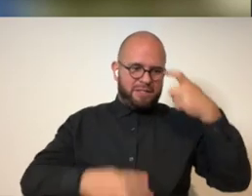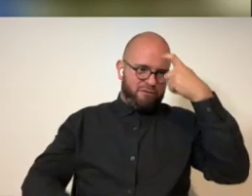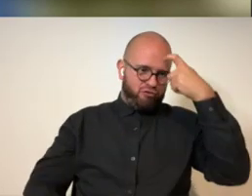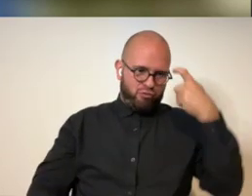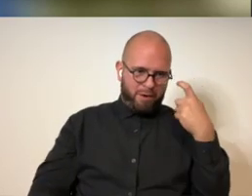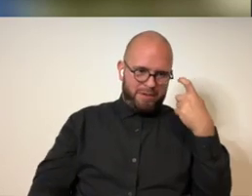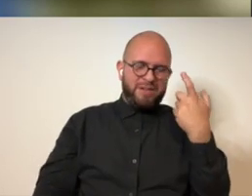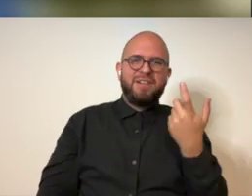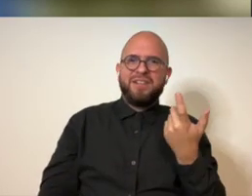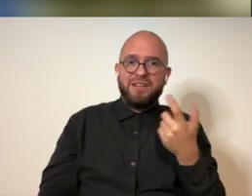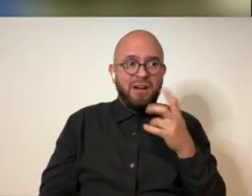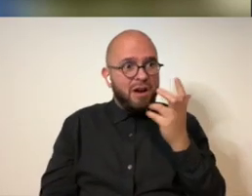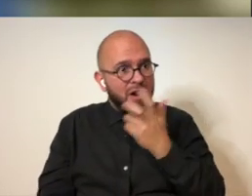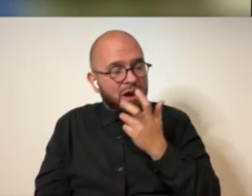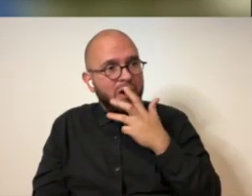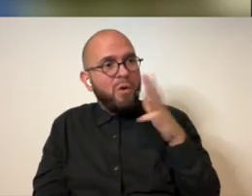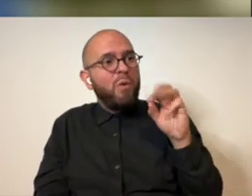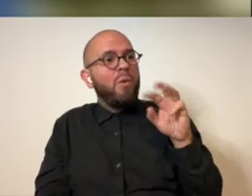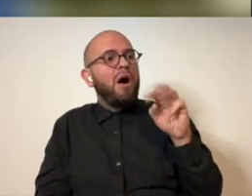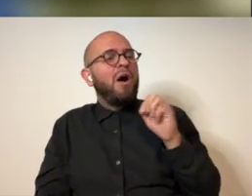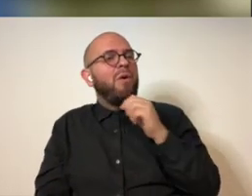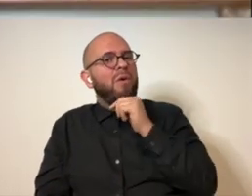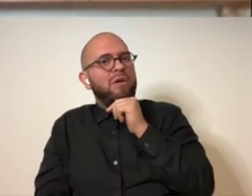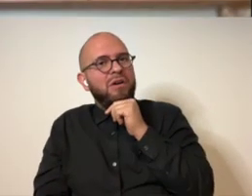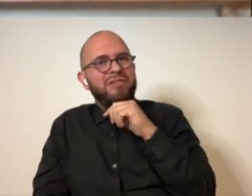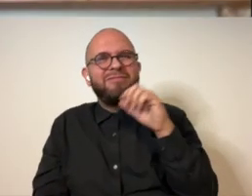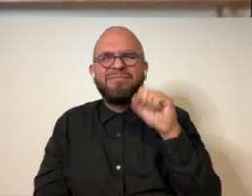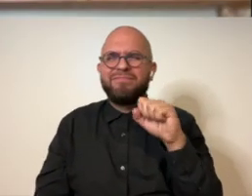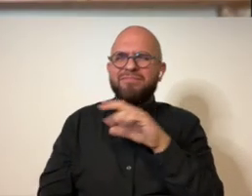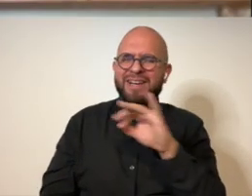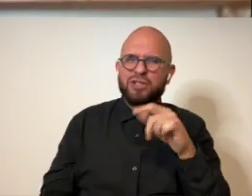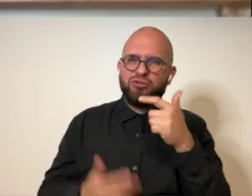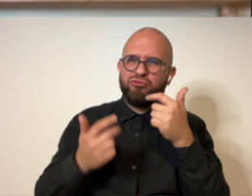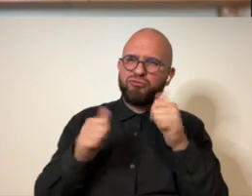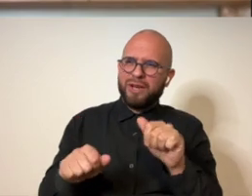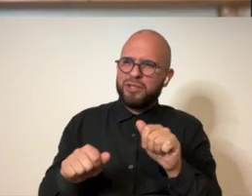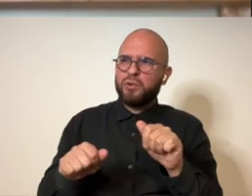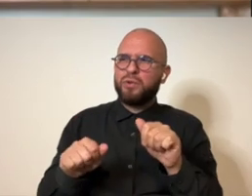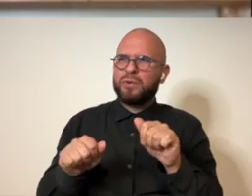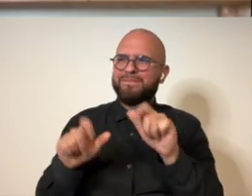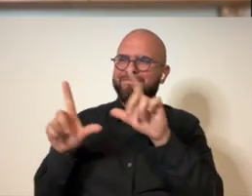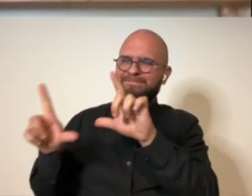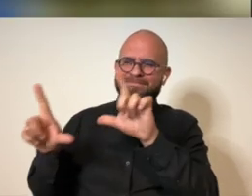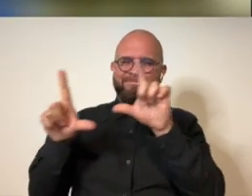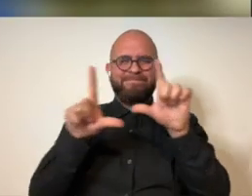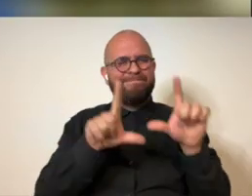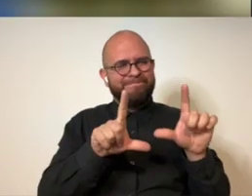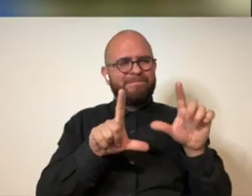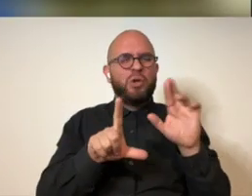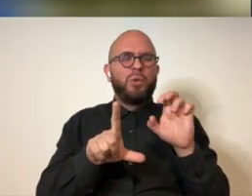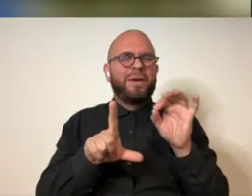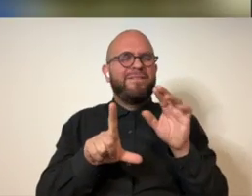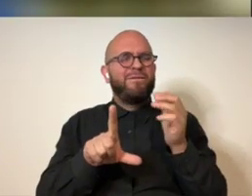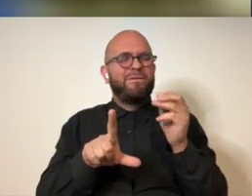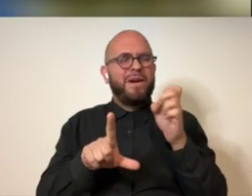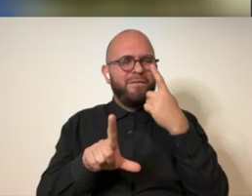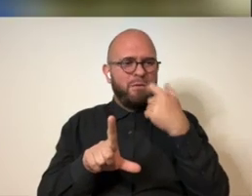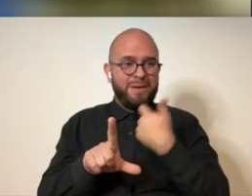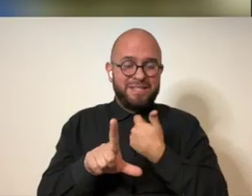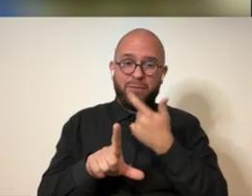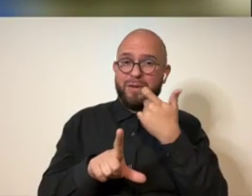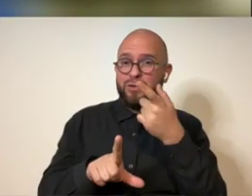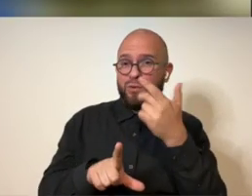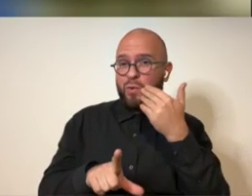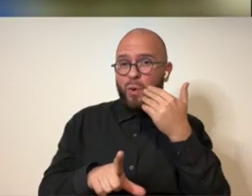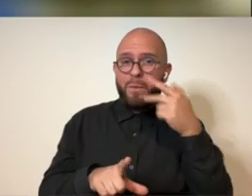them, but like marking the locations of trauma. And oh, wow. also yeah to reframe it